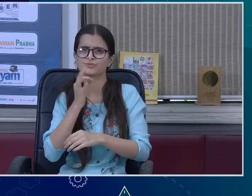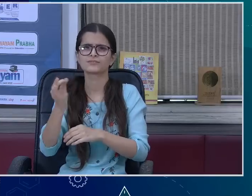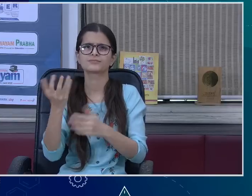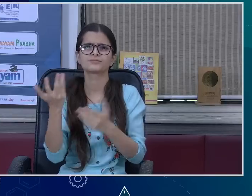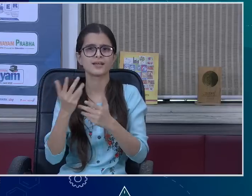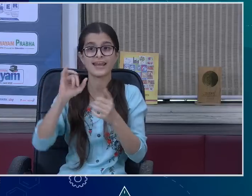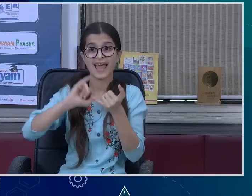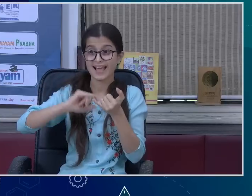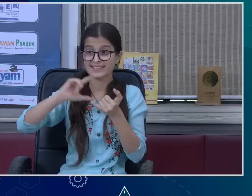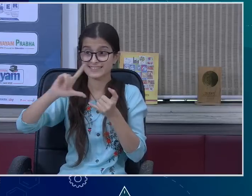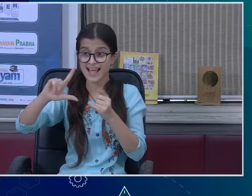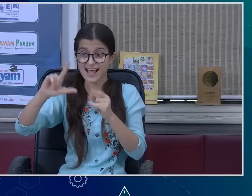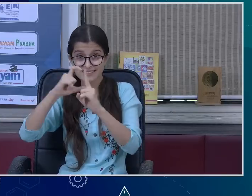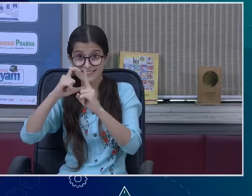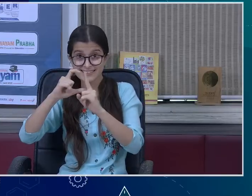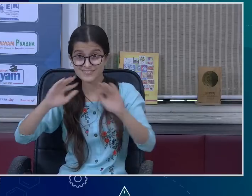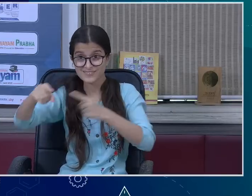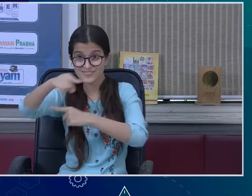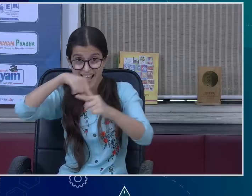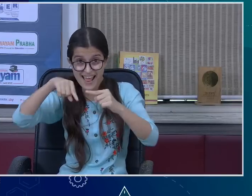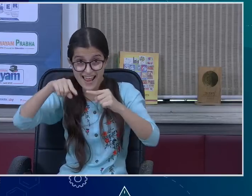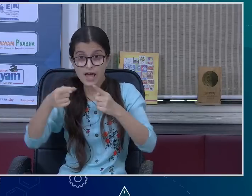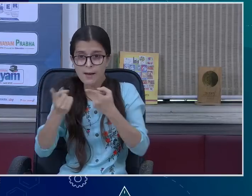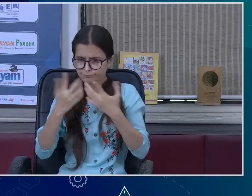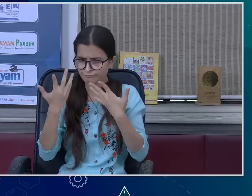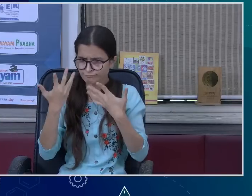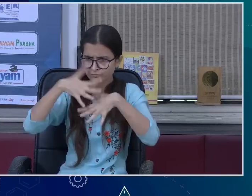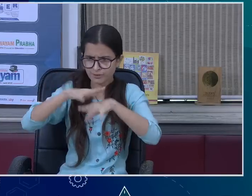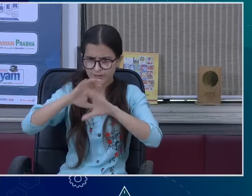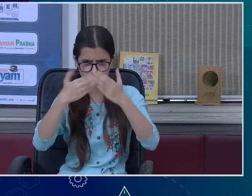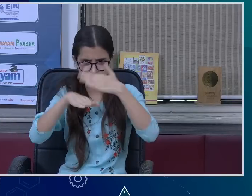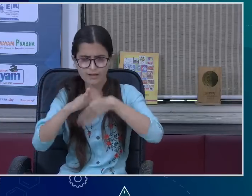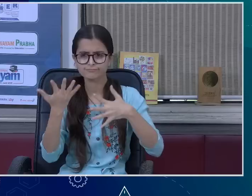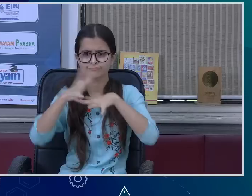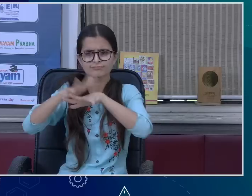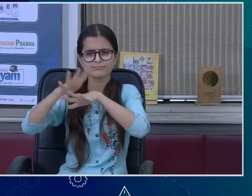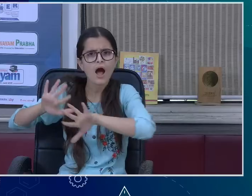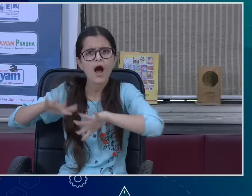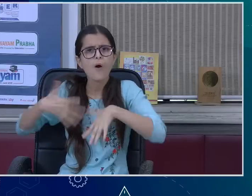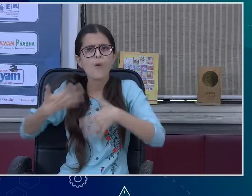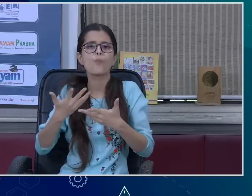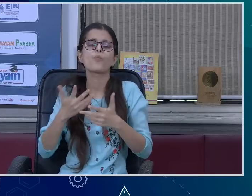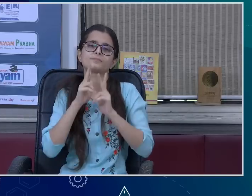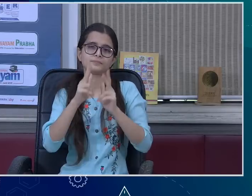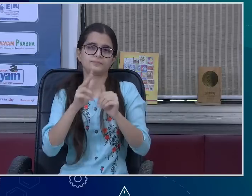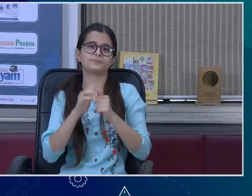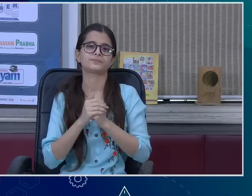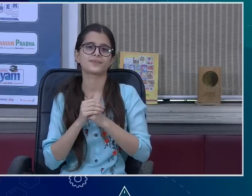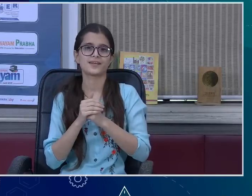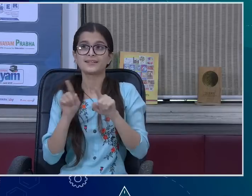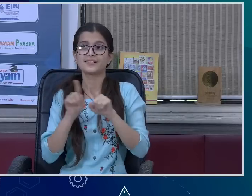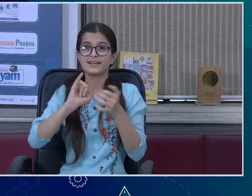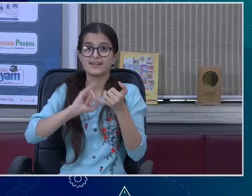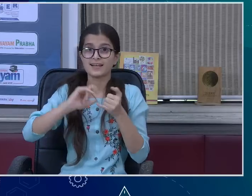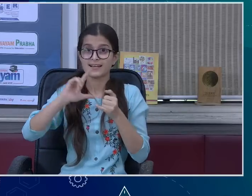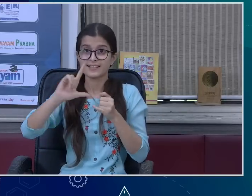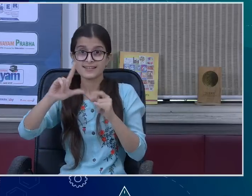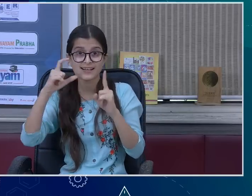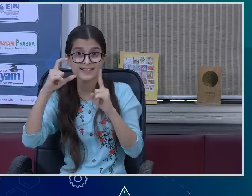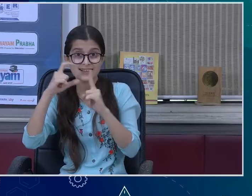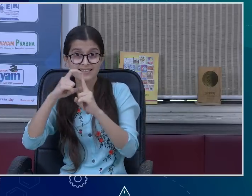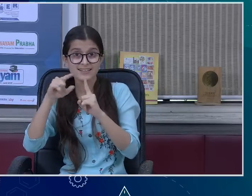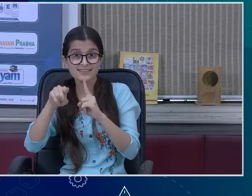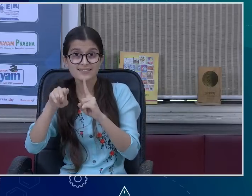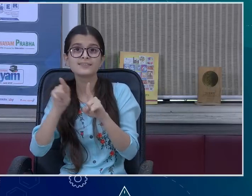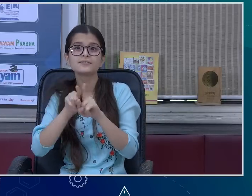is SLD manifested in the classrooms? So basically SLD through a teacher, if the teacher is